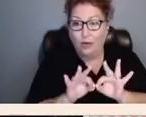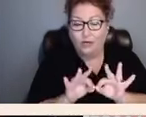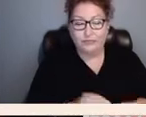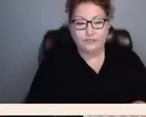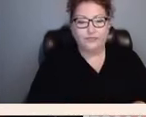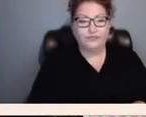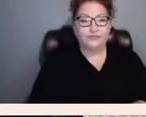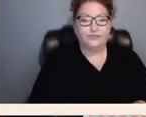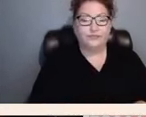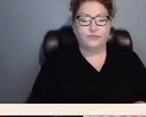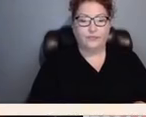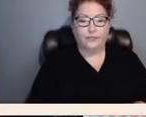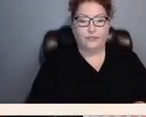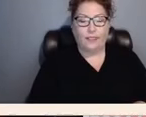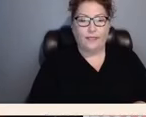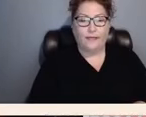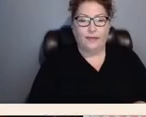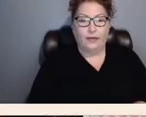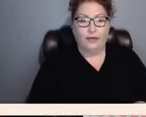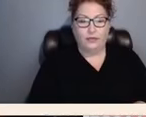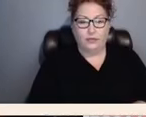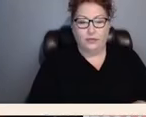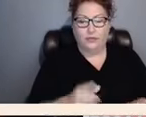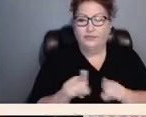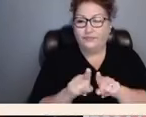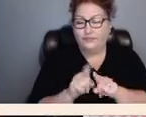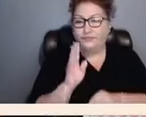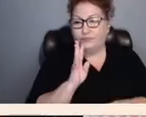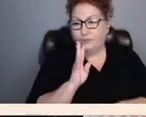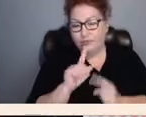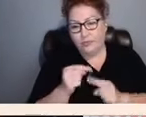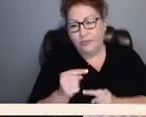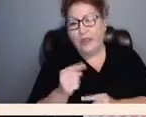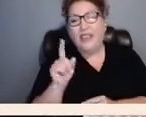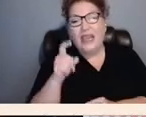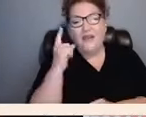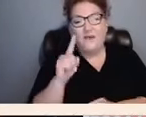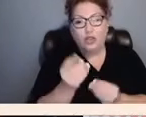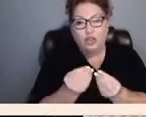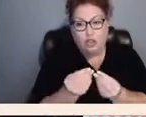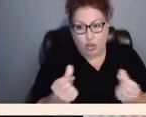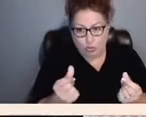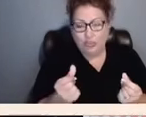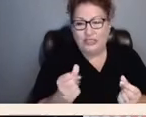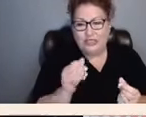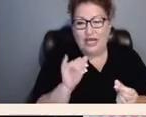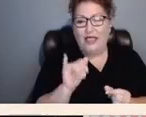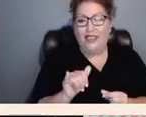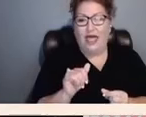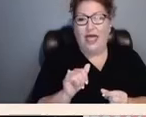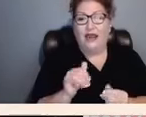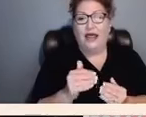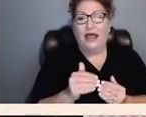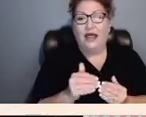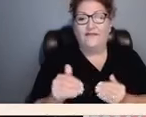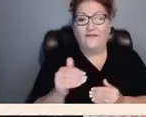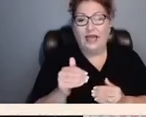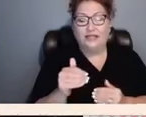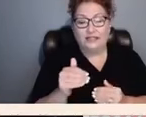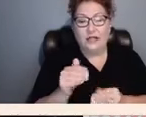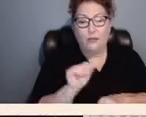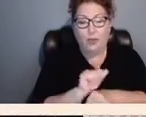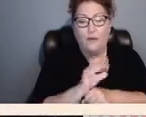these days. We're also going to talk about the need for solutions that advance employment and financial stability